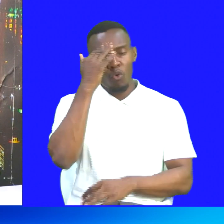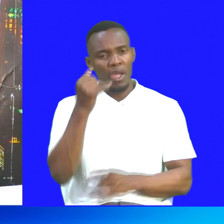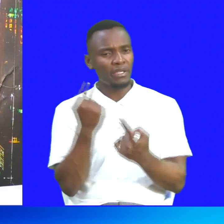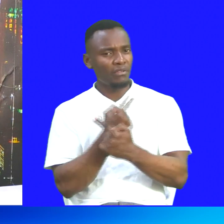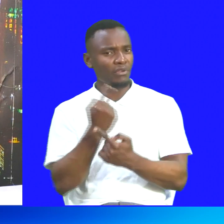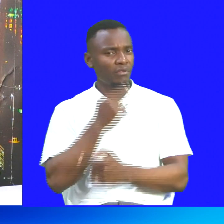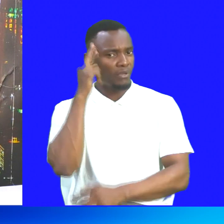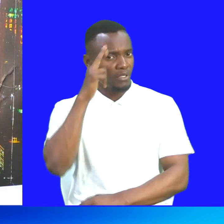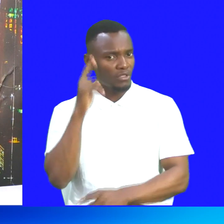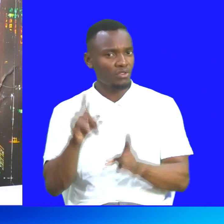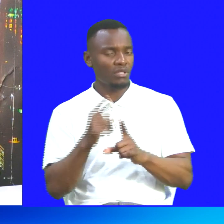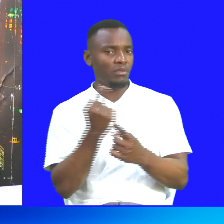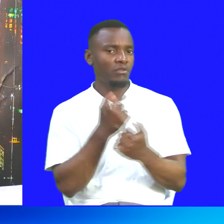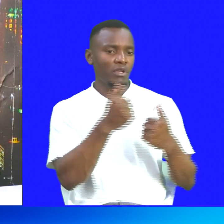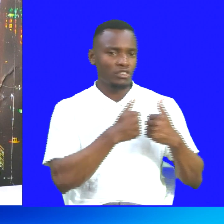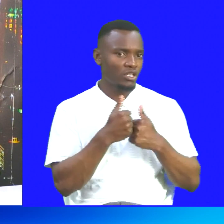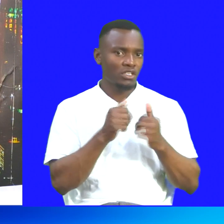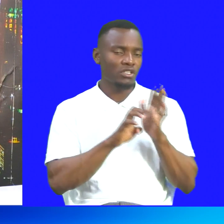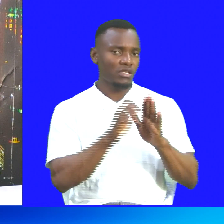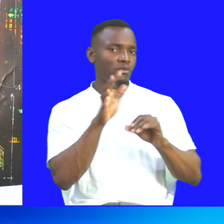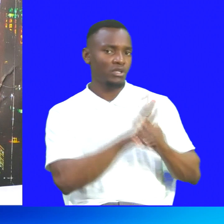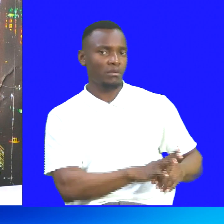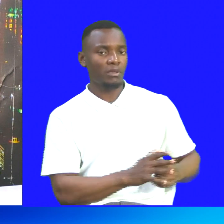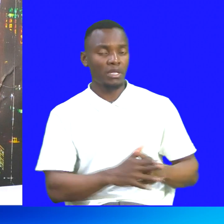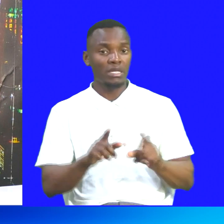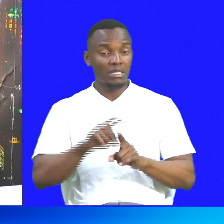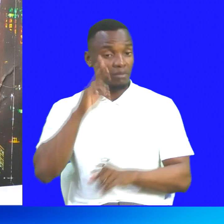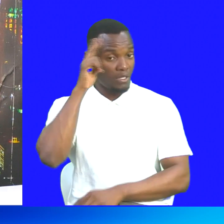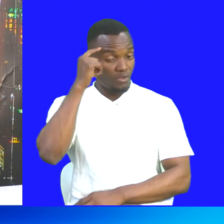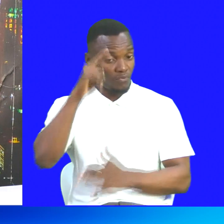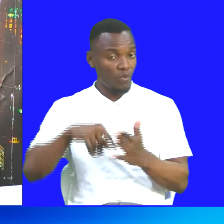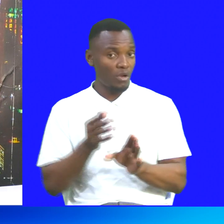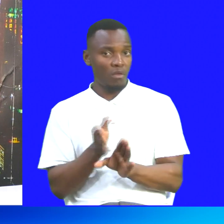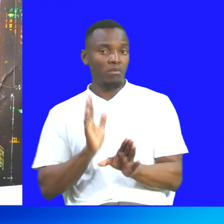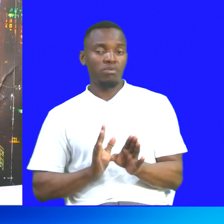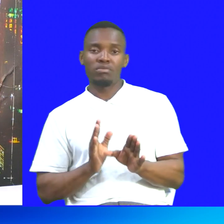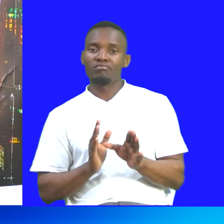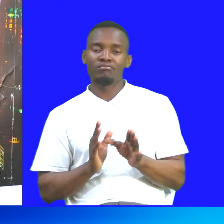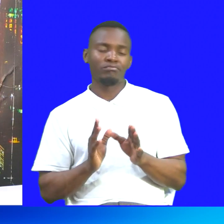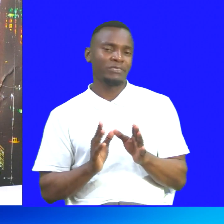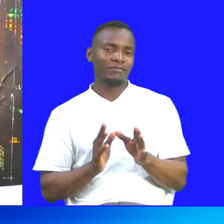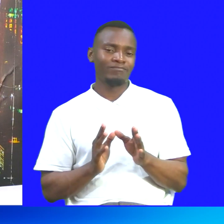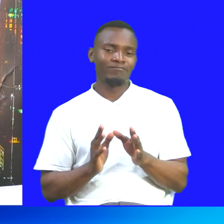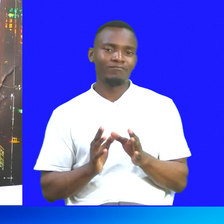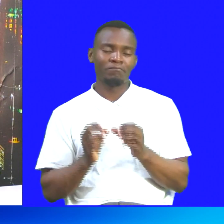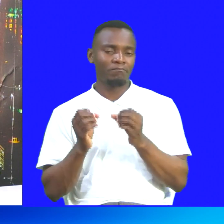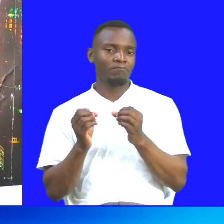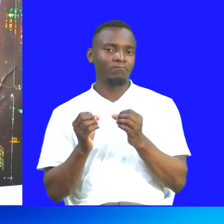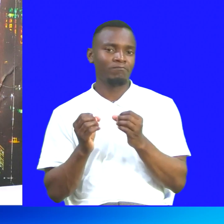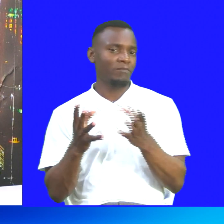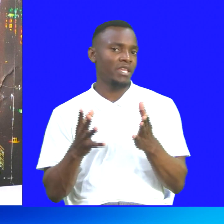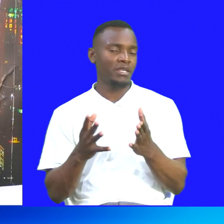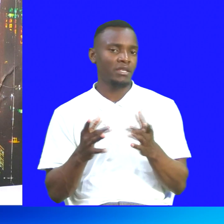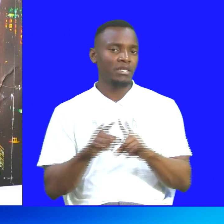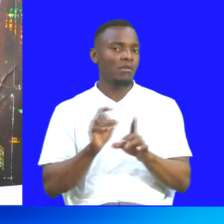other challenges. The reasons for leaving are quite obvious. Therefore, employers are advised to make